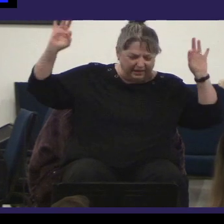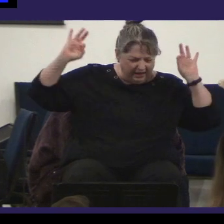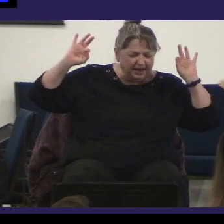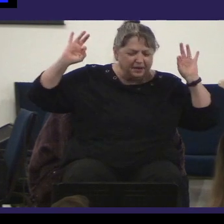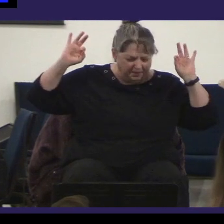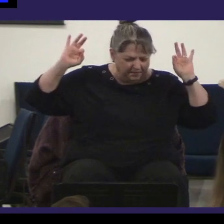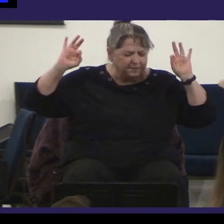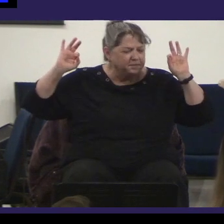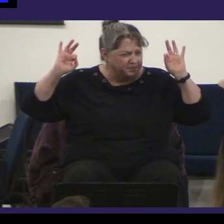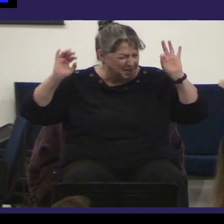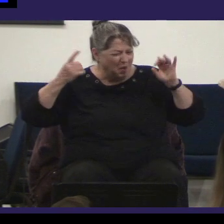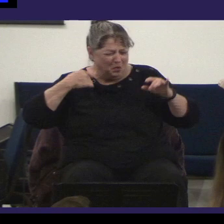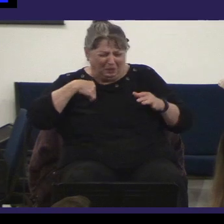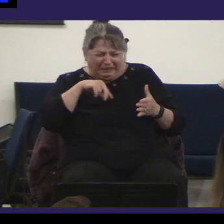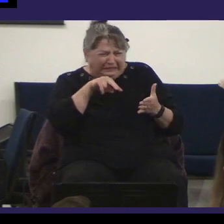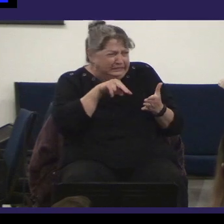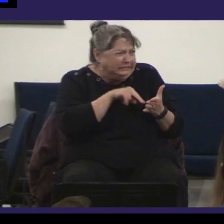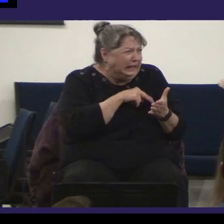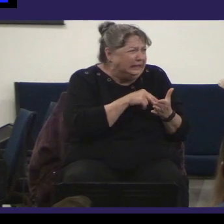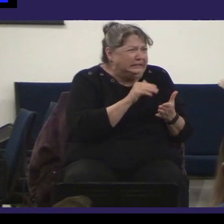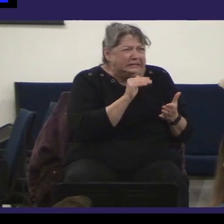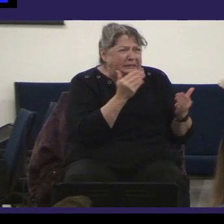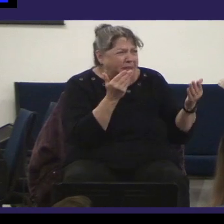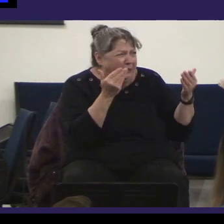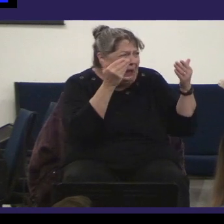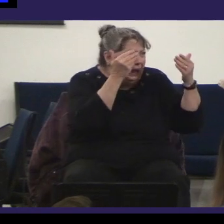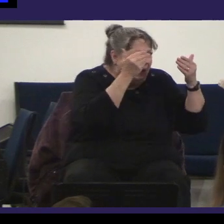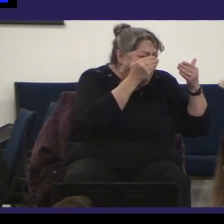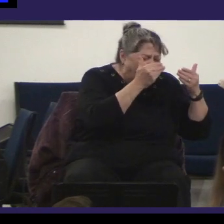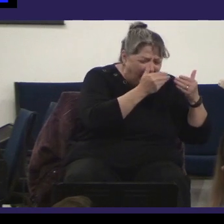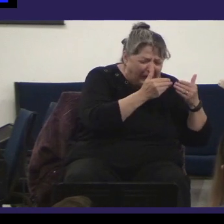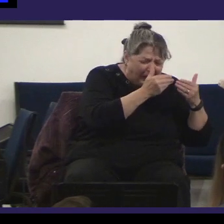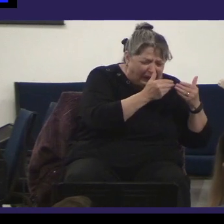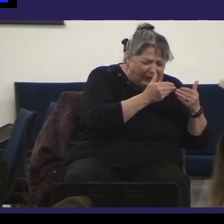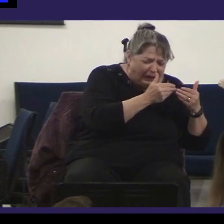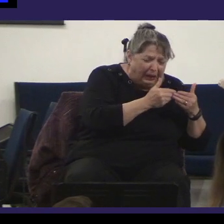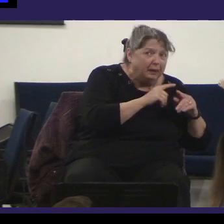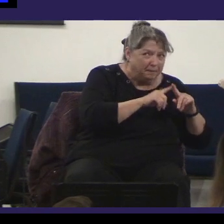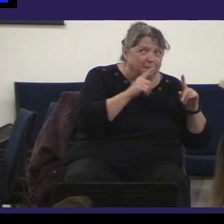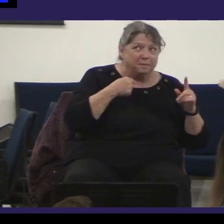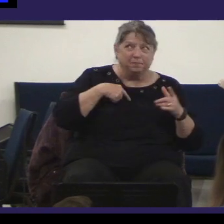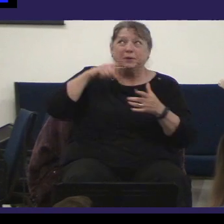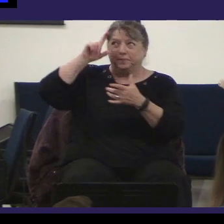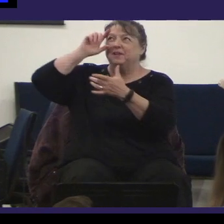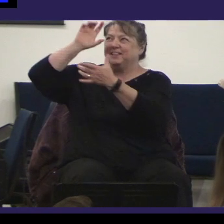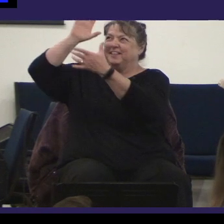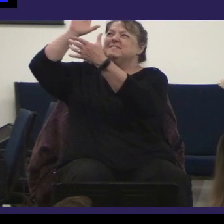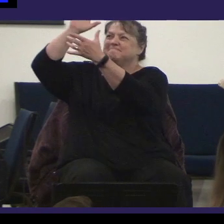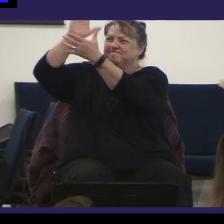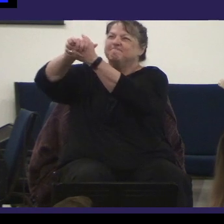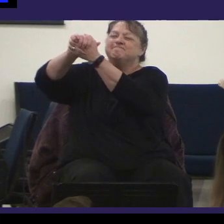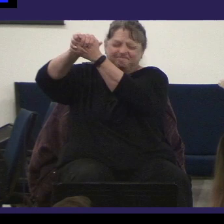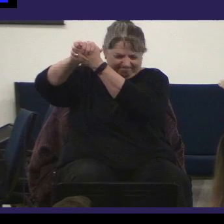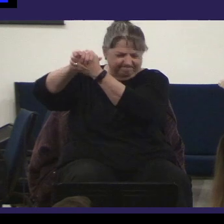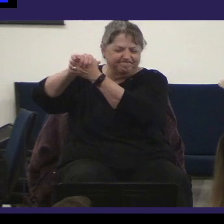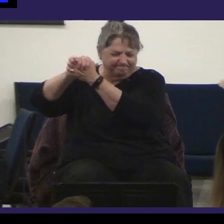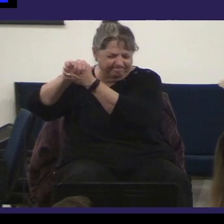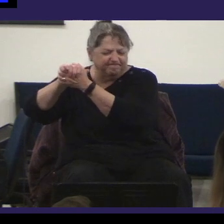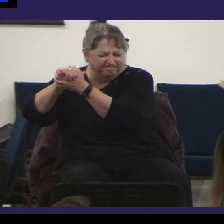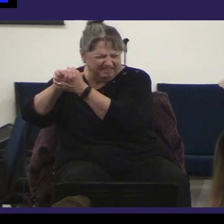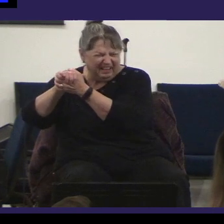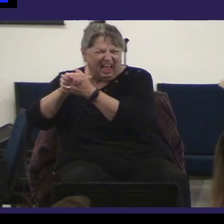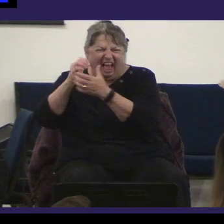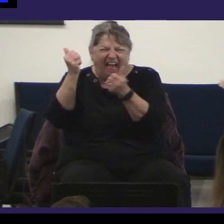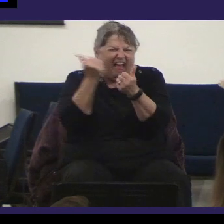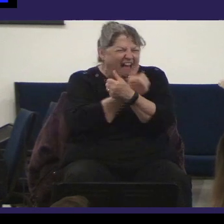We'll be dancing through the darkness, cause we believe it. Every stronghold has to